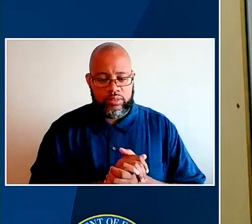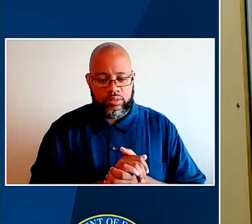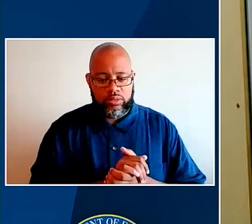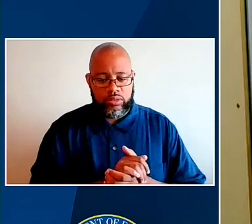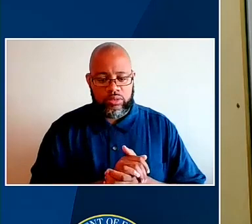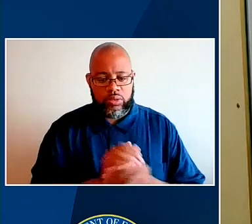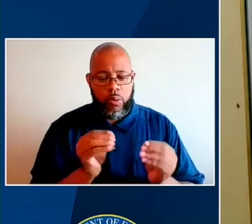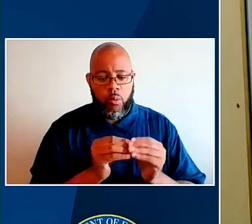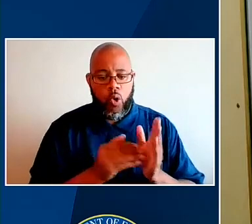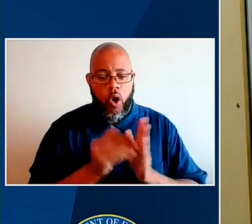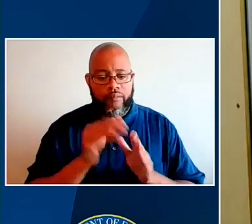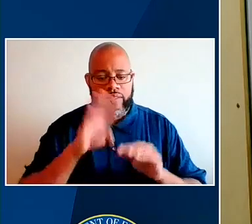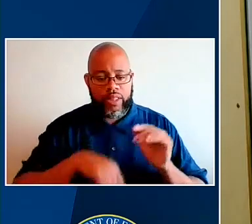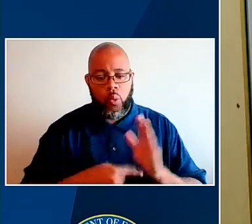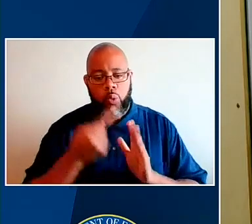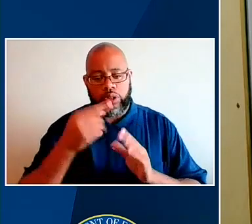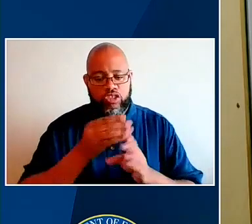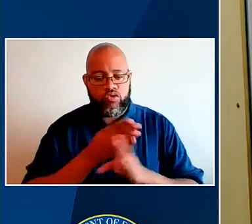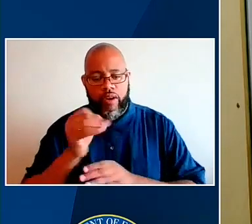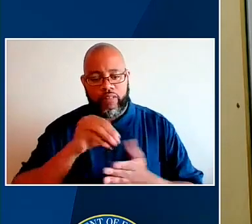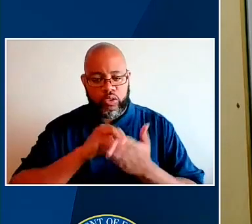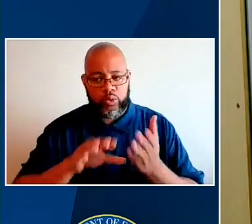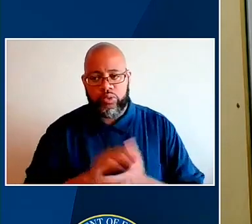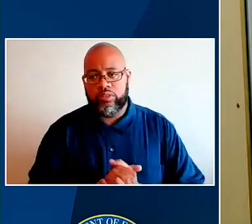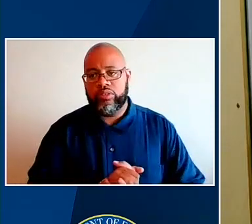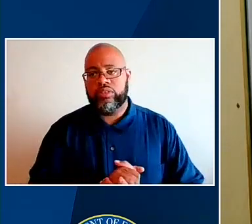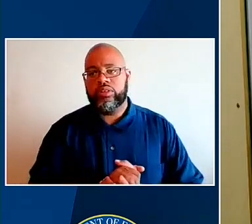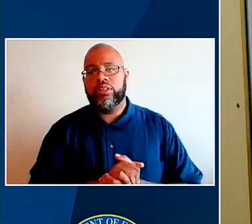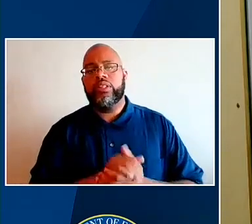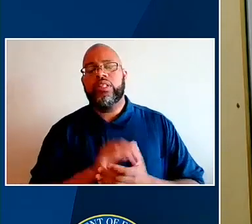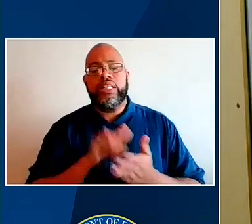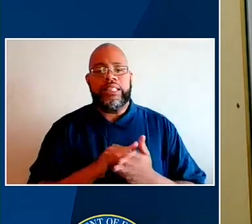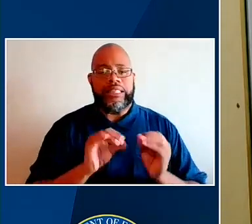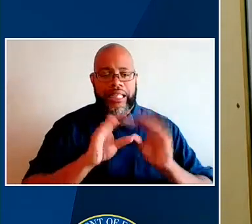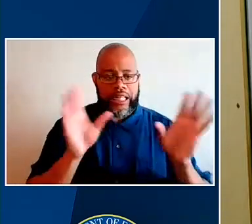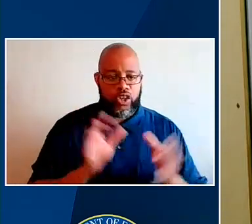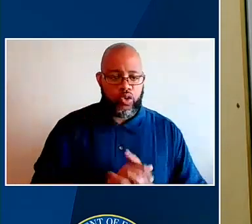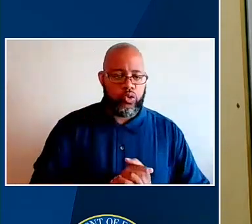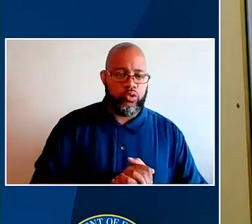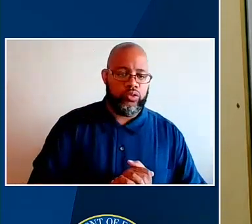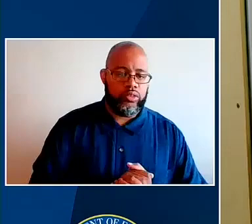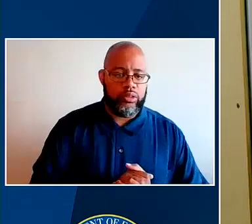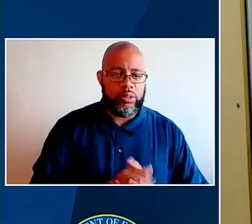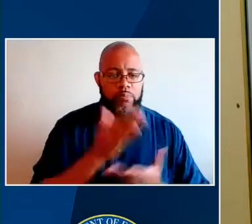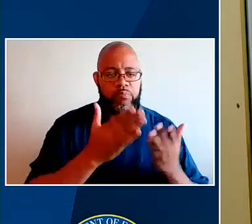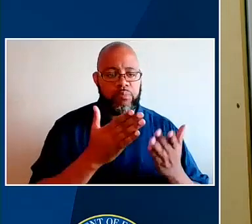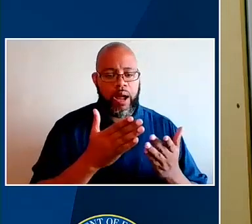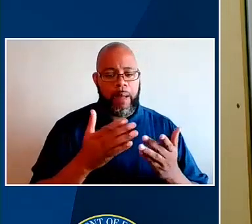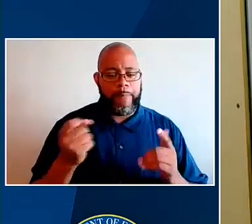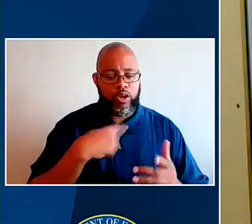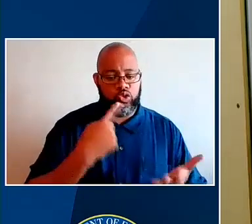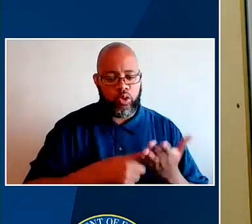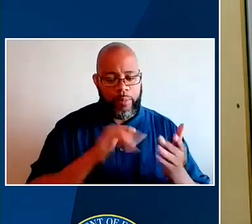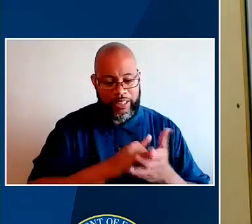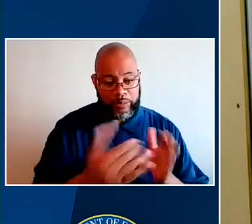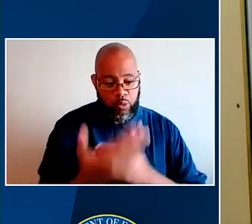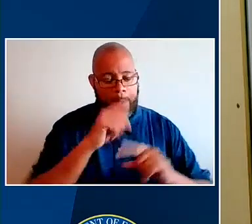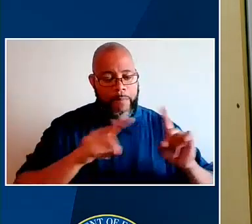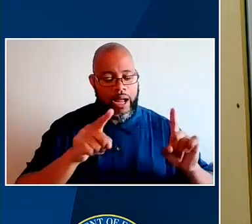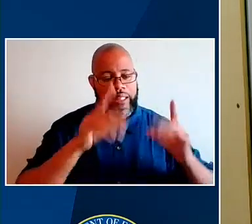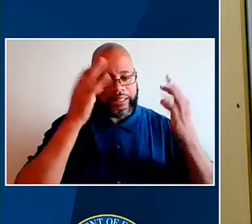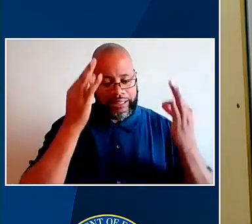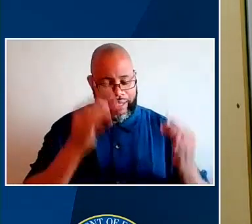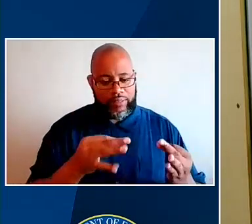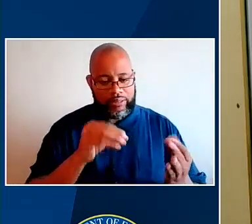than once in the career of the student, that's clear, probably back where we were talking about this morning, but certainly citing to